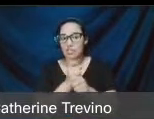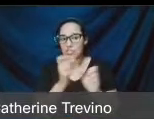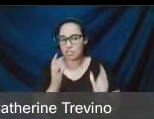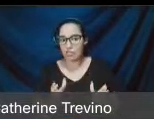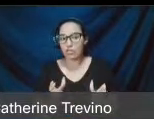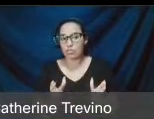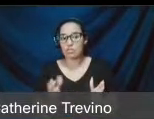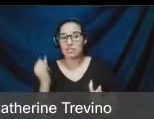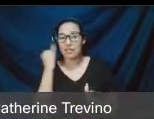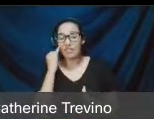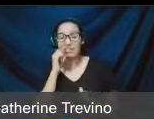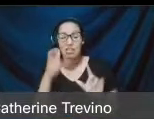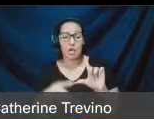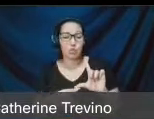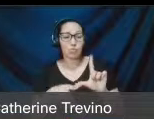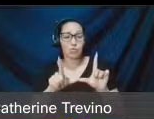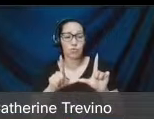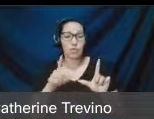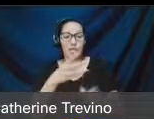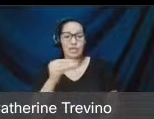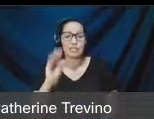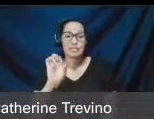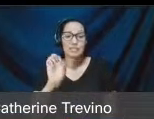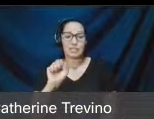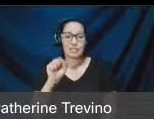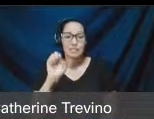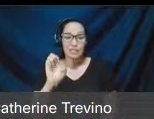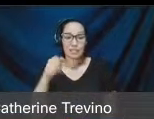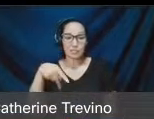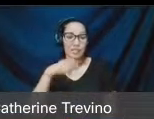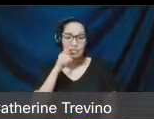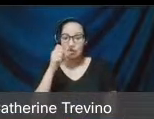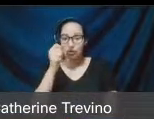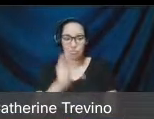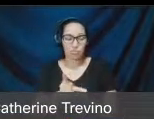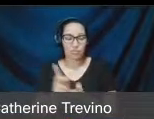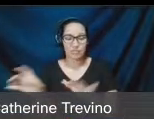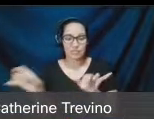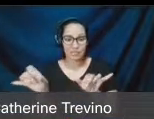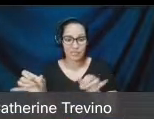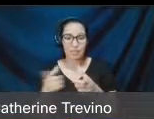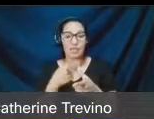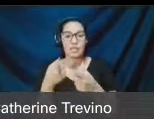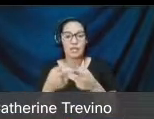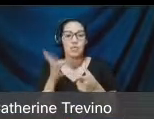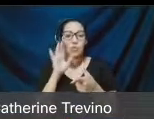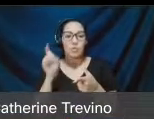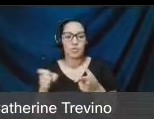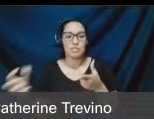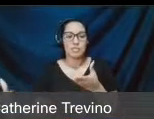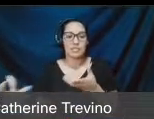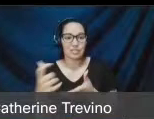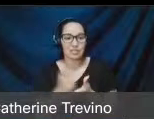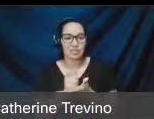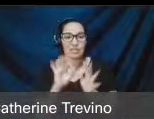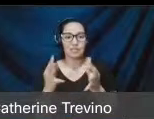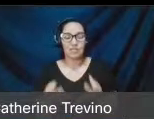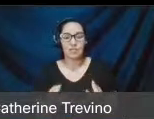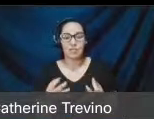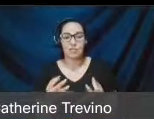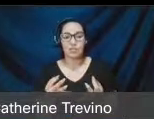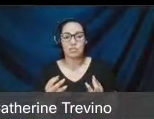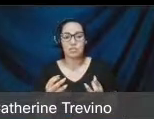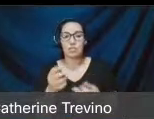and if CEP is not approved, then we would need to collect families that are not in